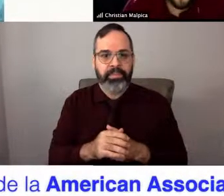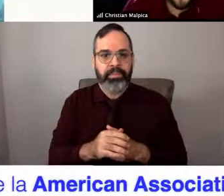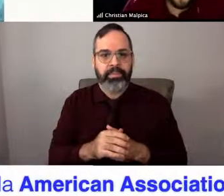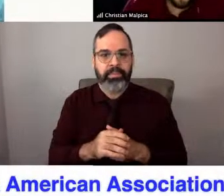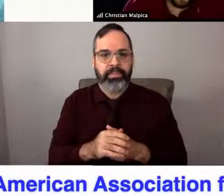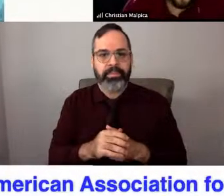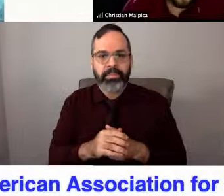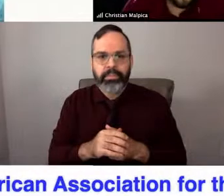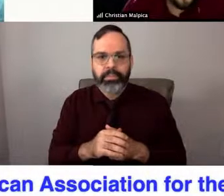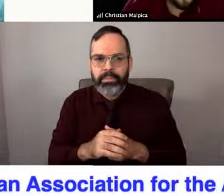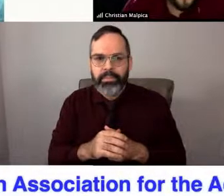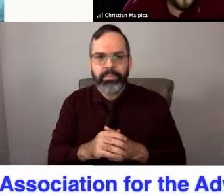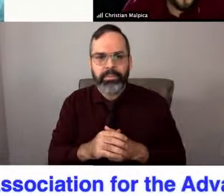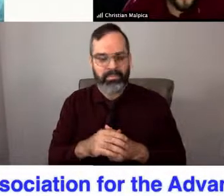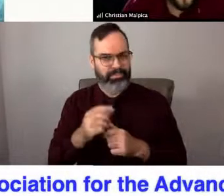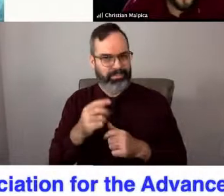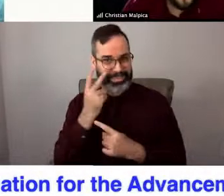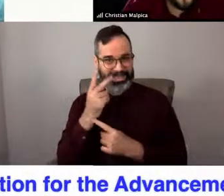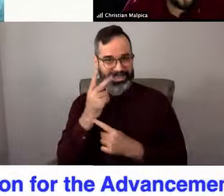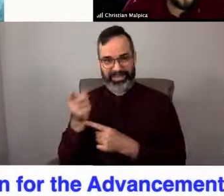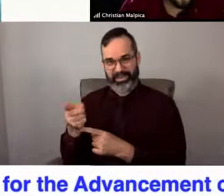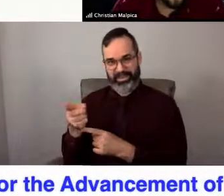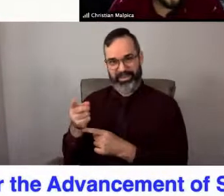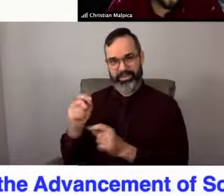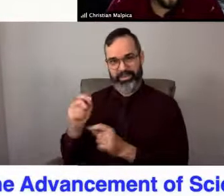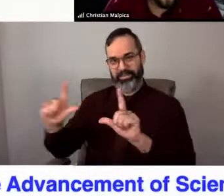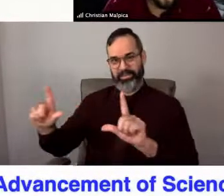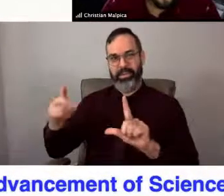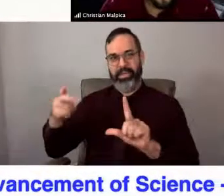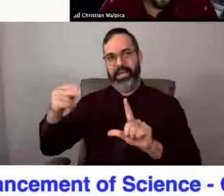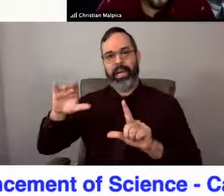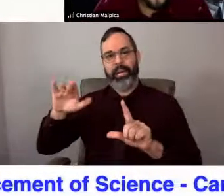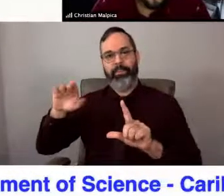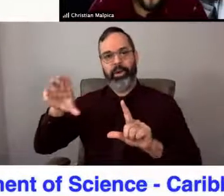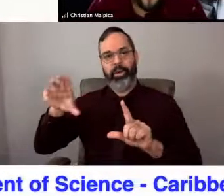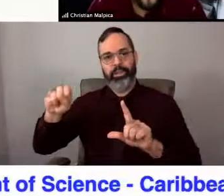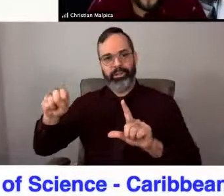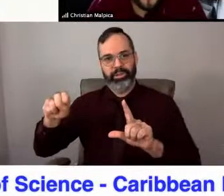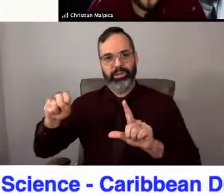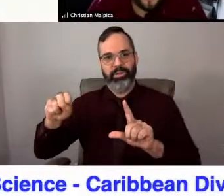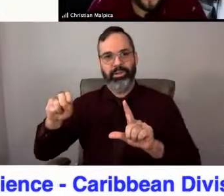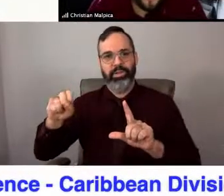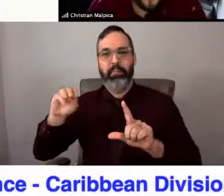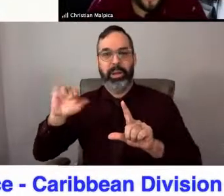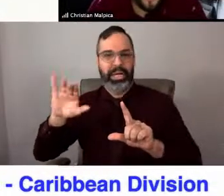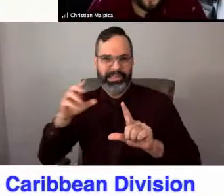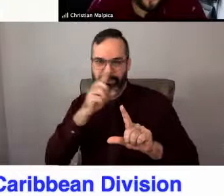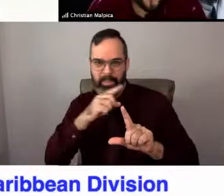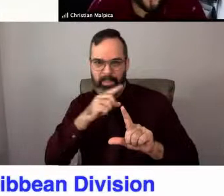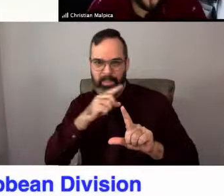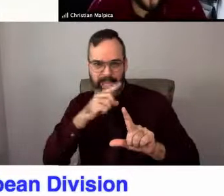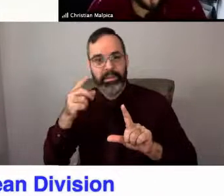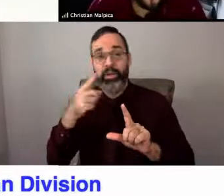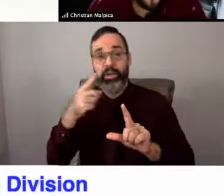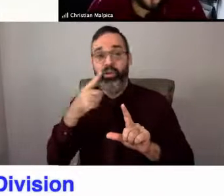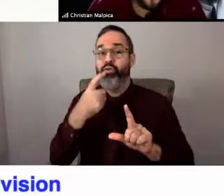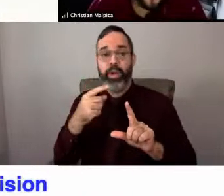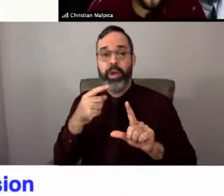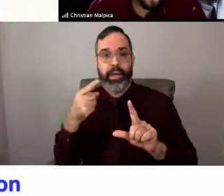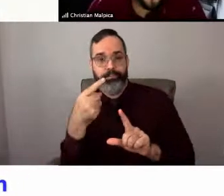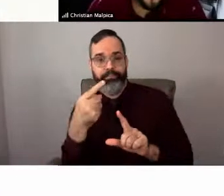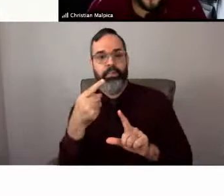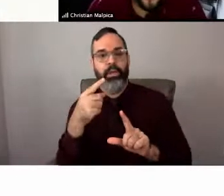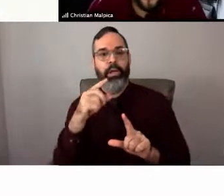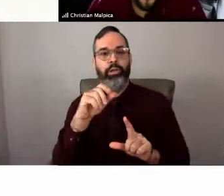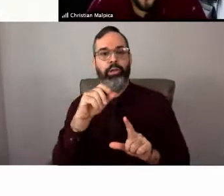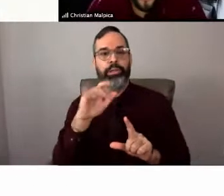So as you can see here in a figure of the hippocampus CA1 region of a mice, we can see in the red arrow, we have astrocytes containing